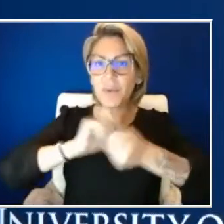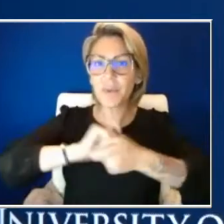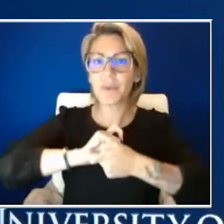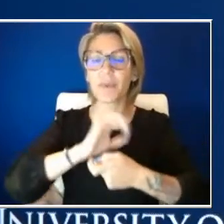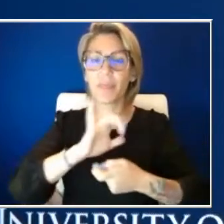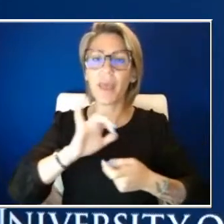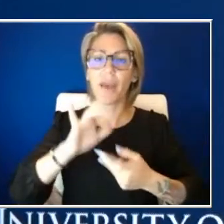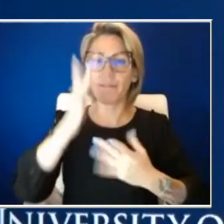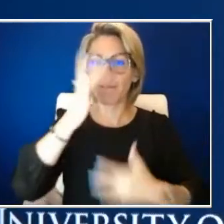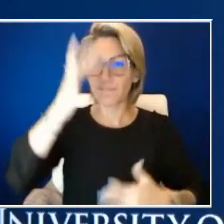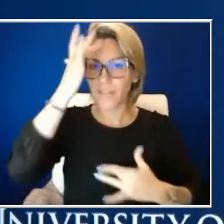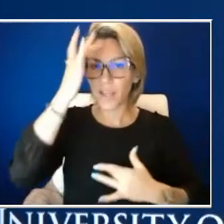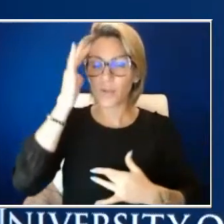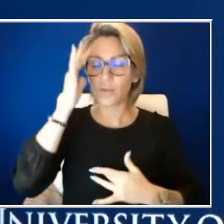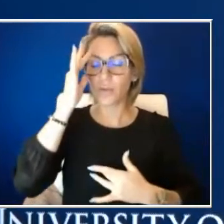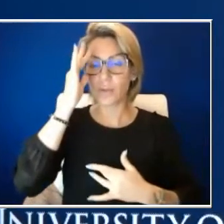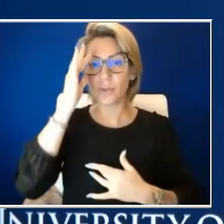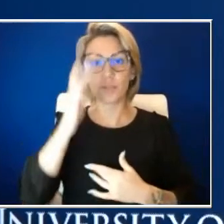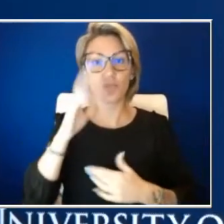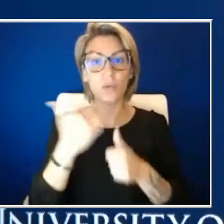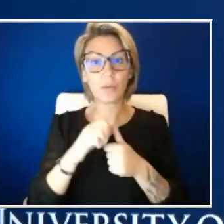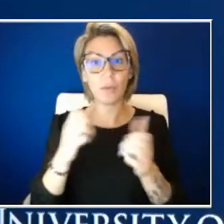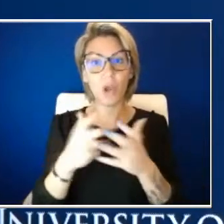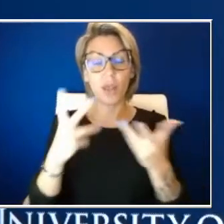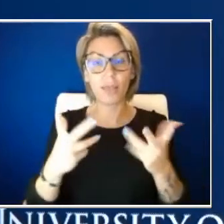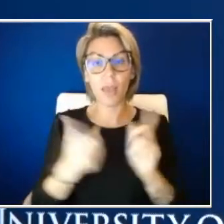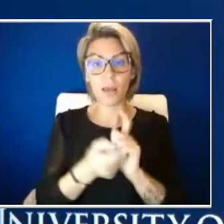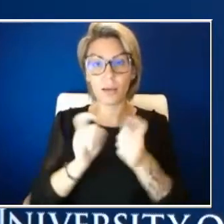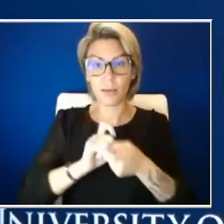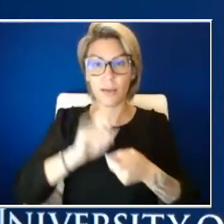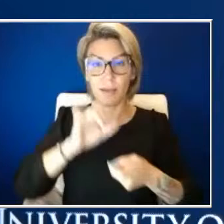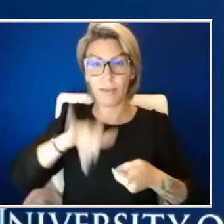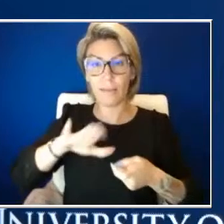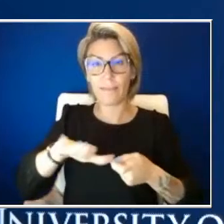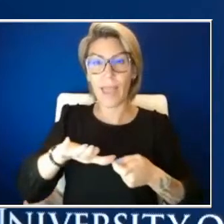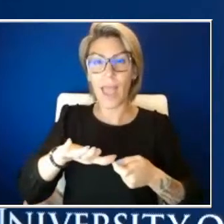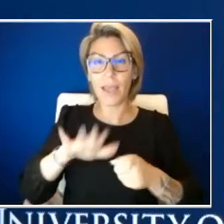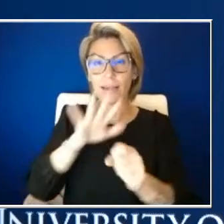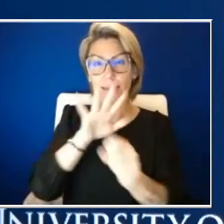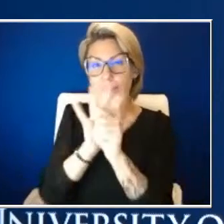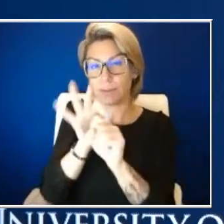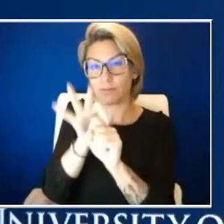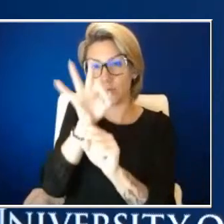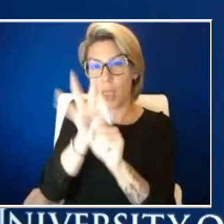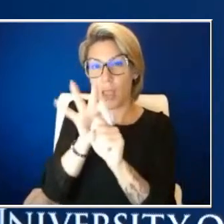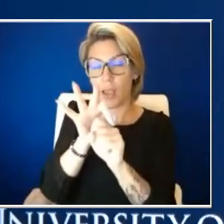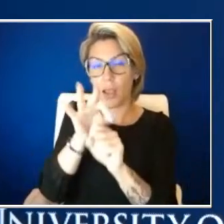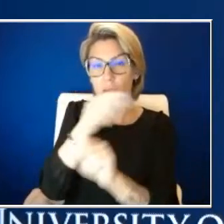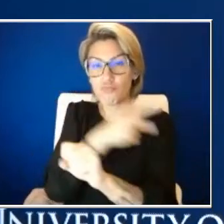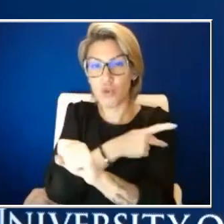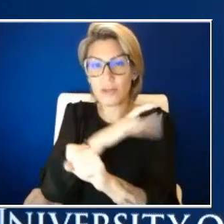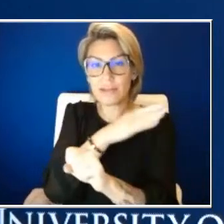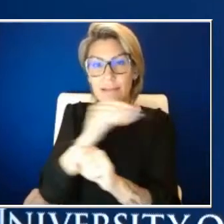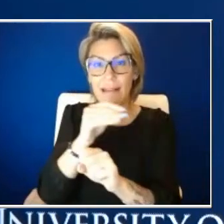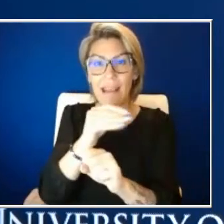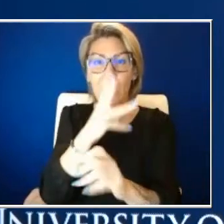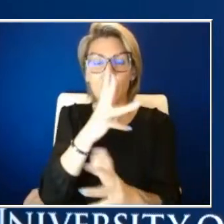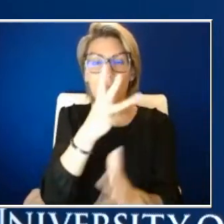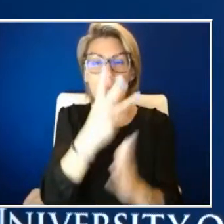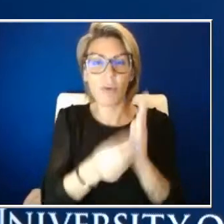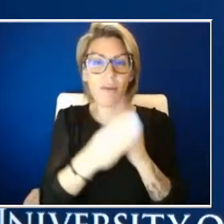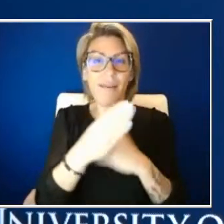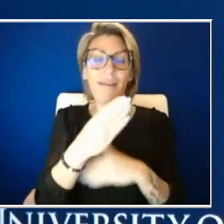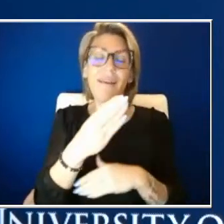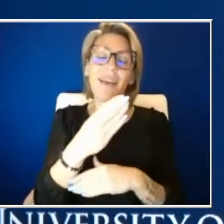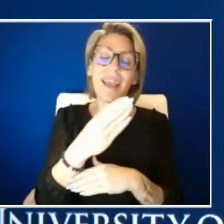itself, remember a lot of that mutation is due to the spike protein, so we do lose our antibody immunity, and that's why these vaccines are going to